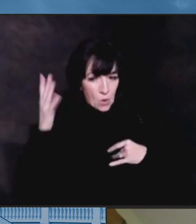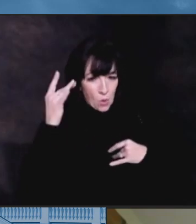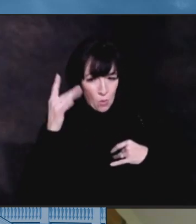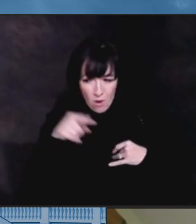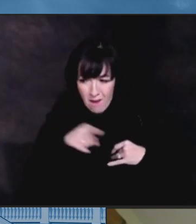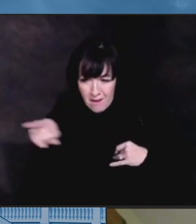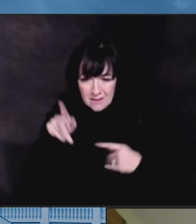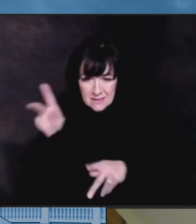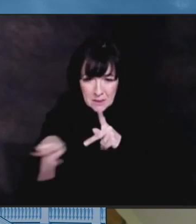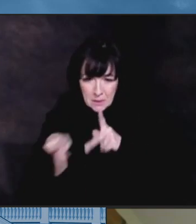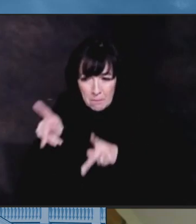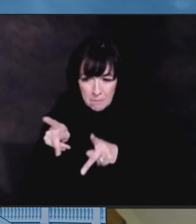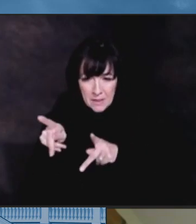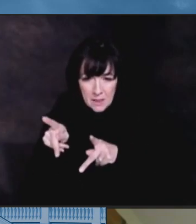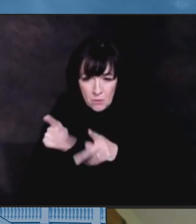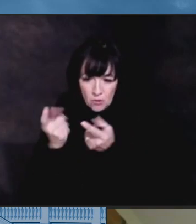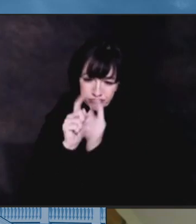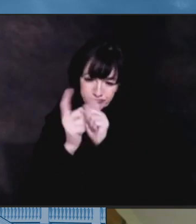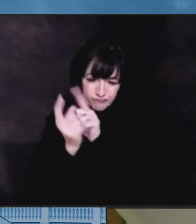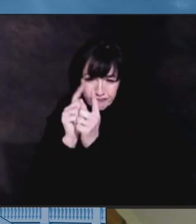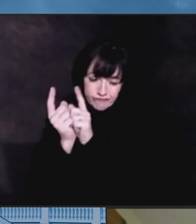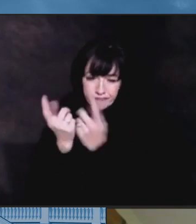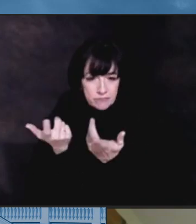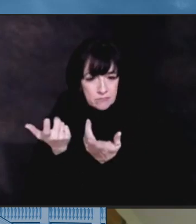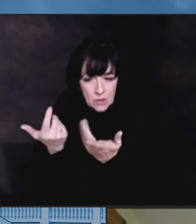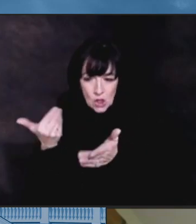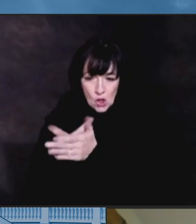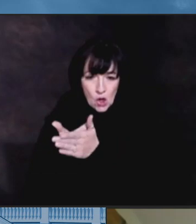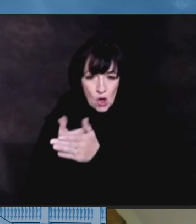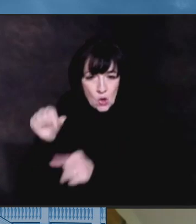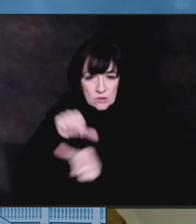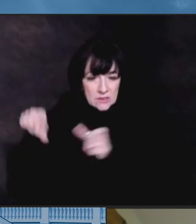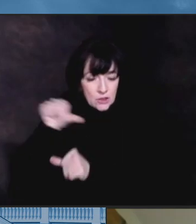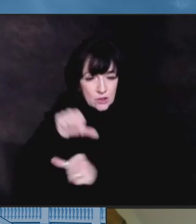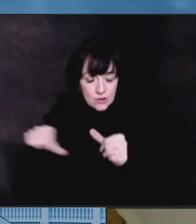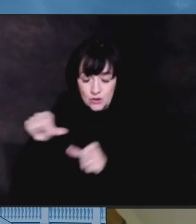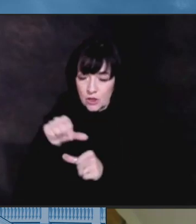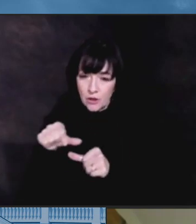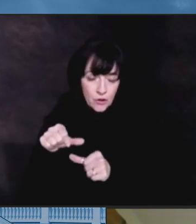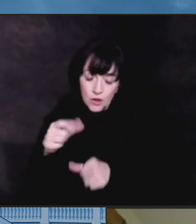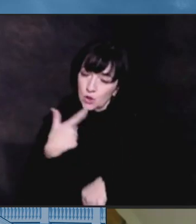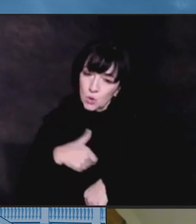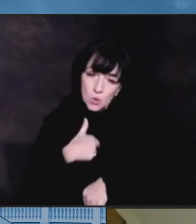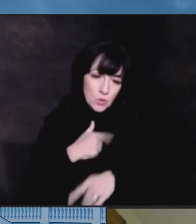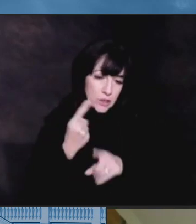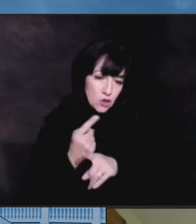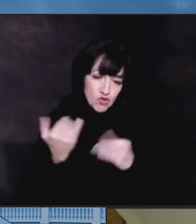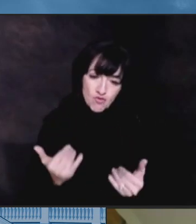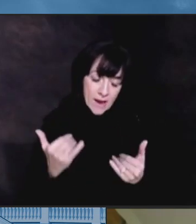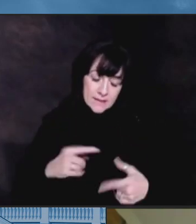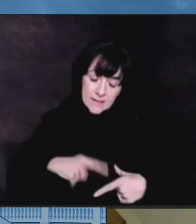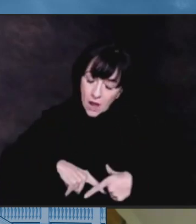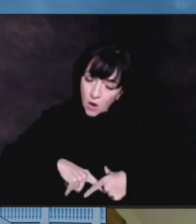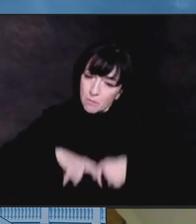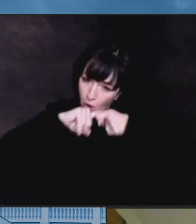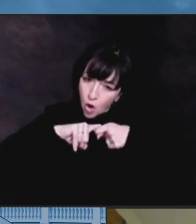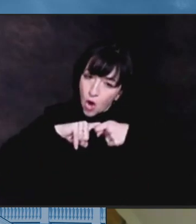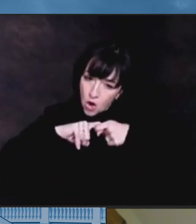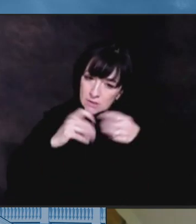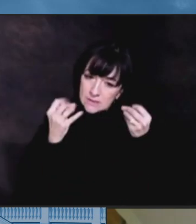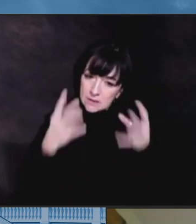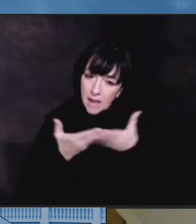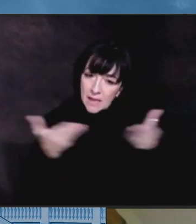close to. And so while we're pausing with many things right now, we think that pausing on for